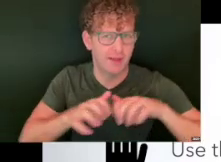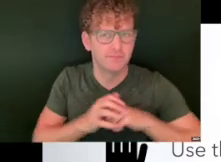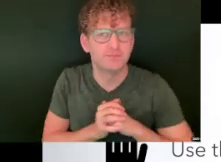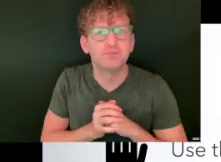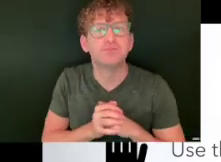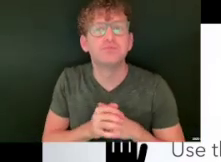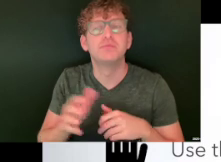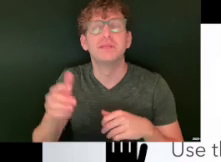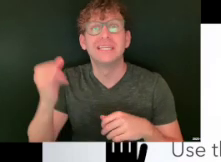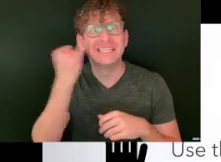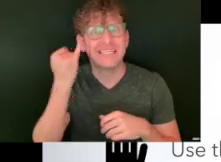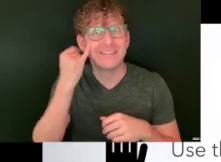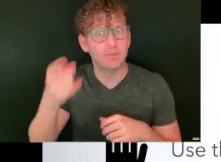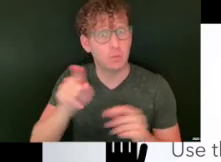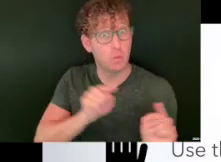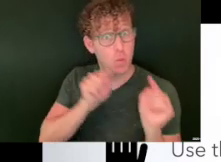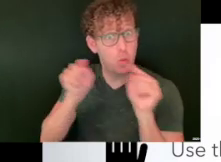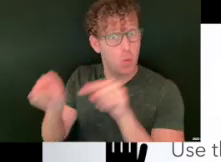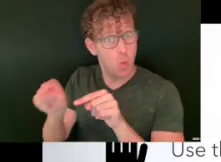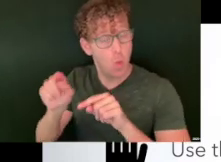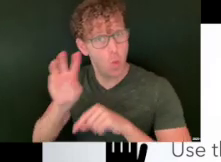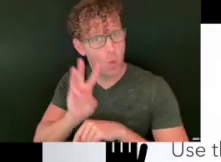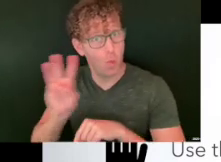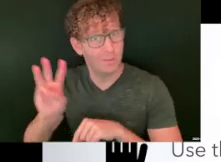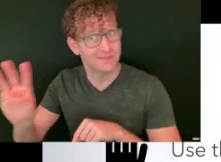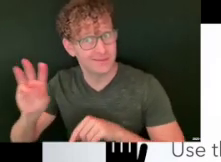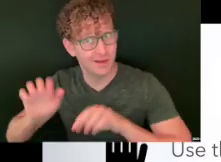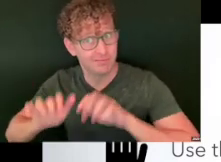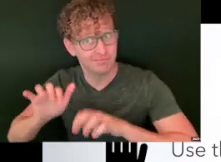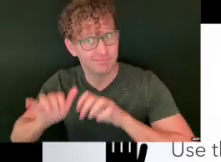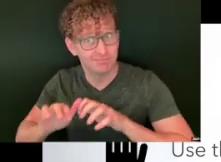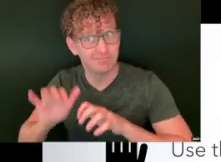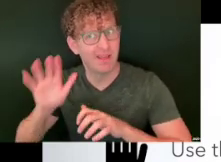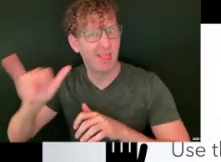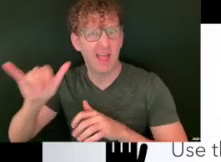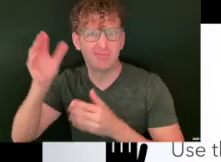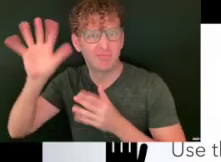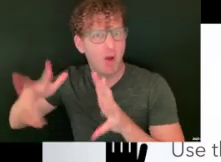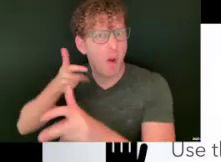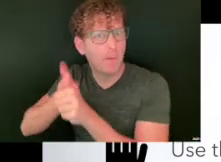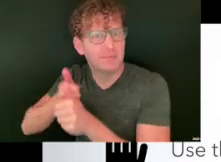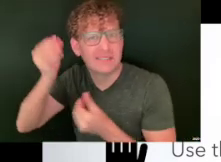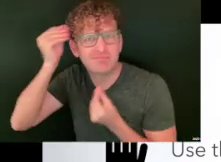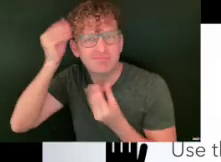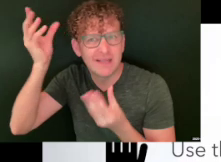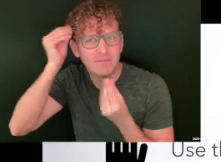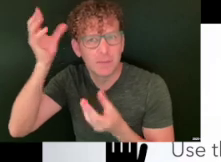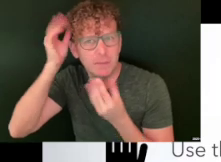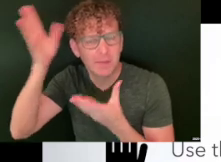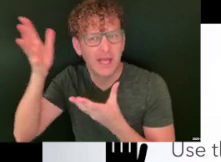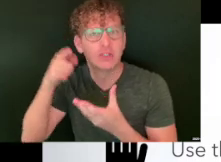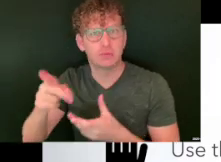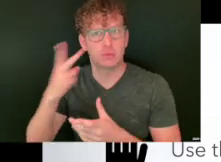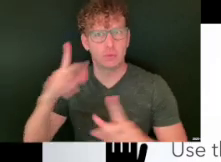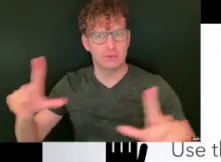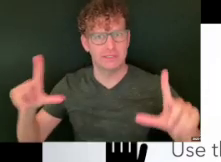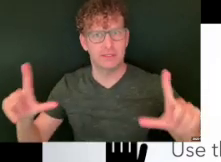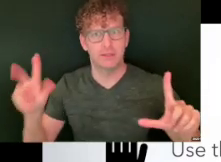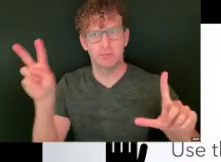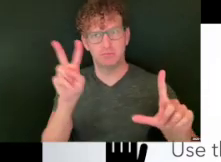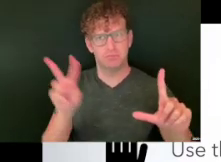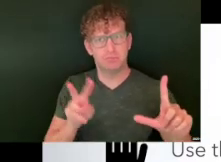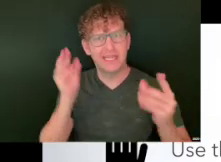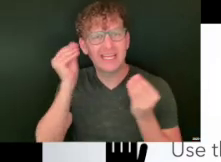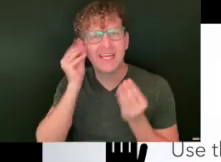unmute yourself. Thank you. Rob You're welcome. Youngren with Sacramento Area Bike Advocates. Just curious, with